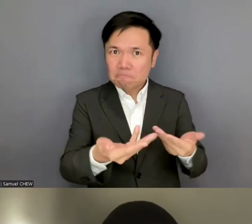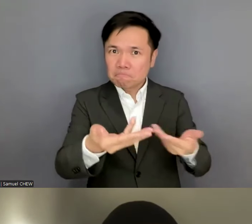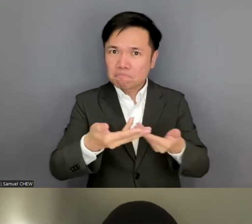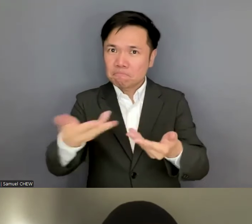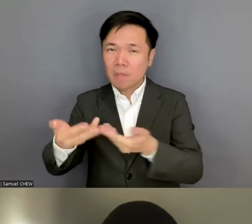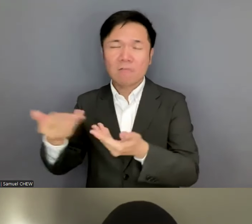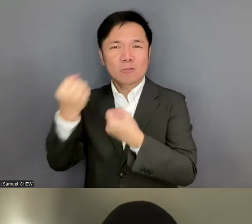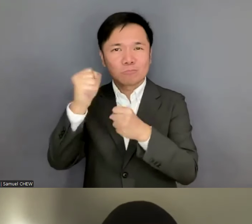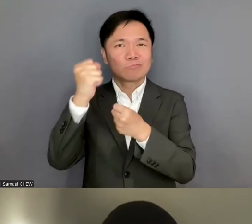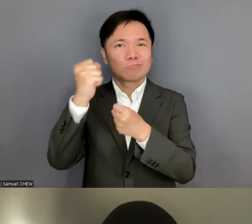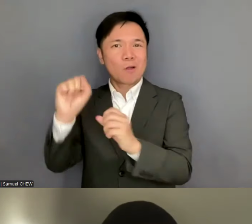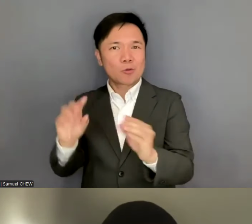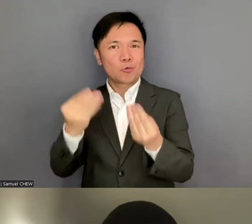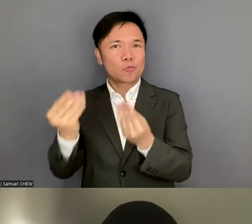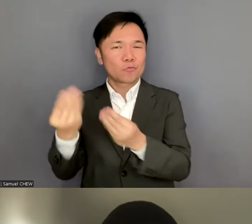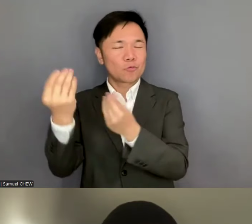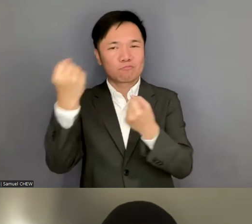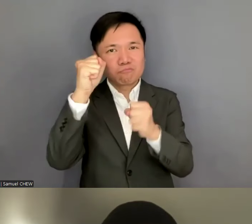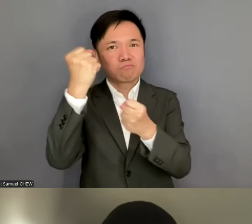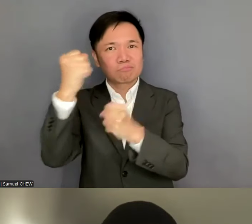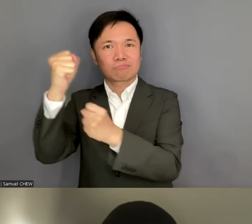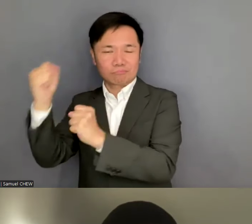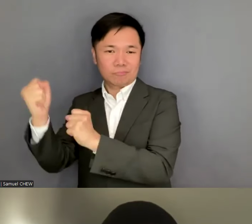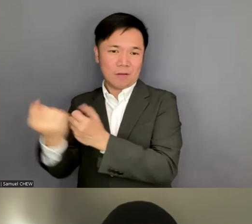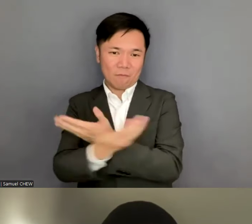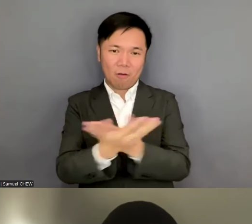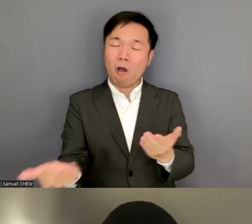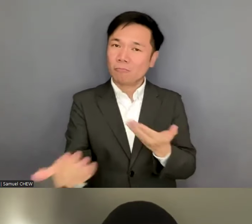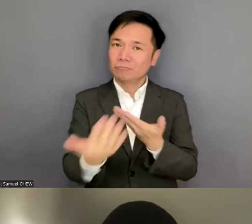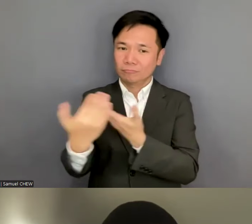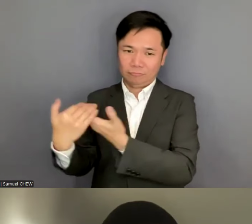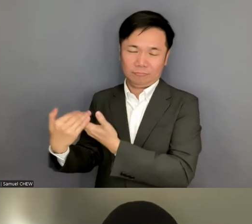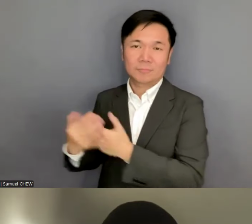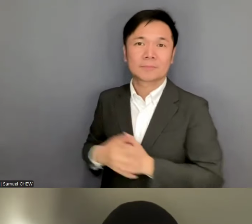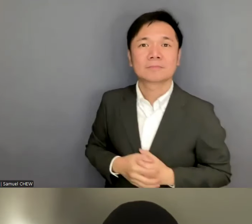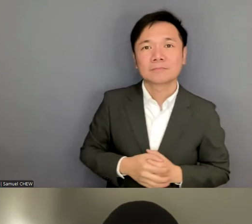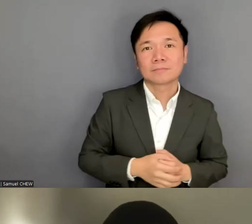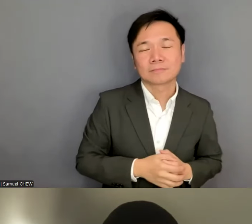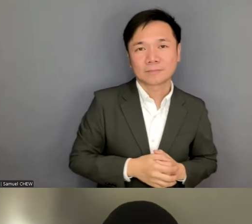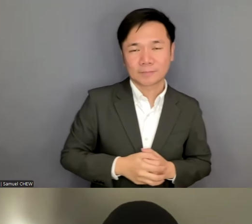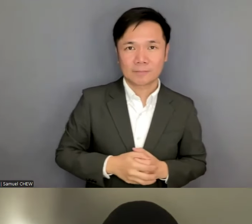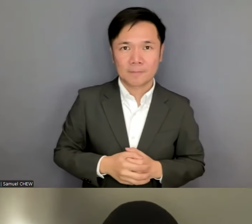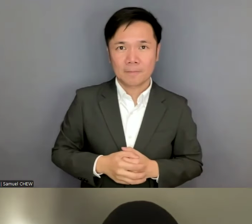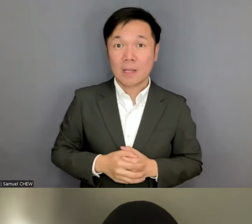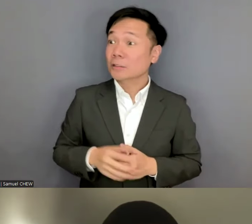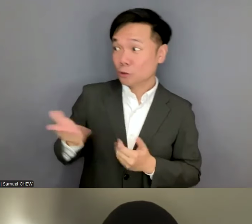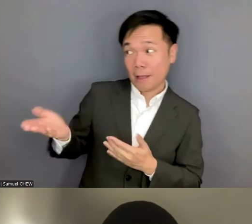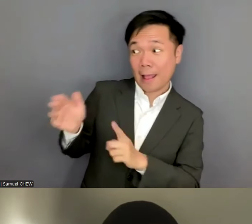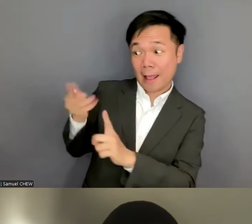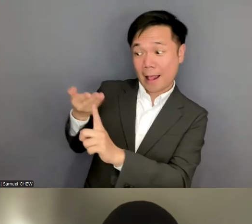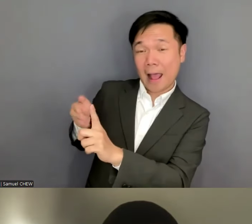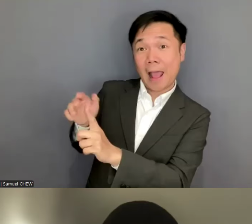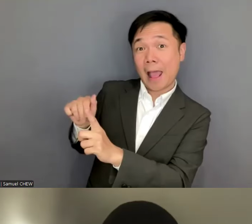movements such as the millennial movement and others. And that's why also Antonio has a lot